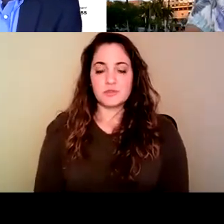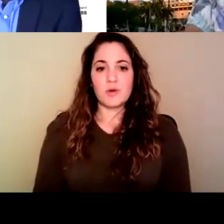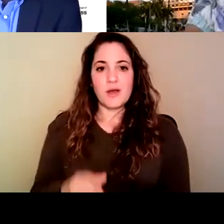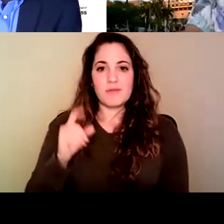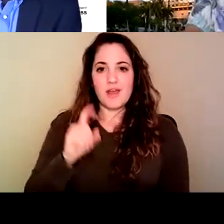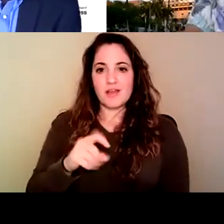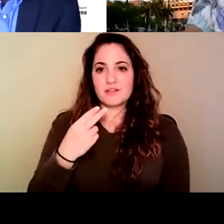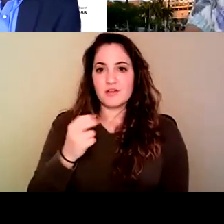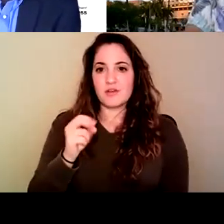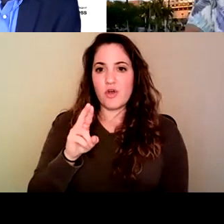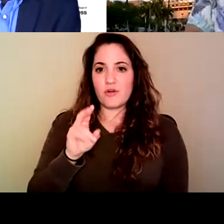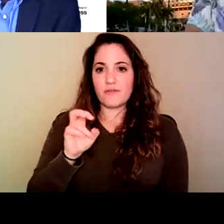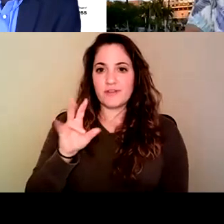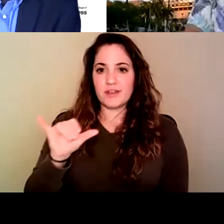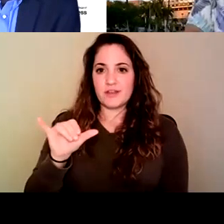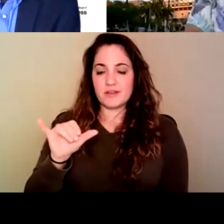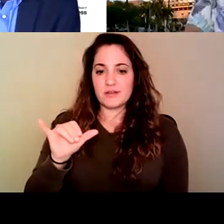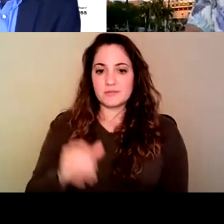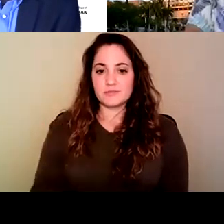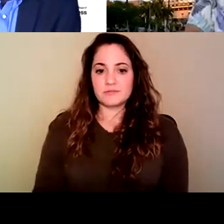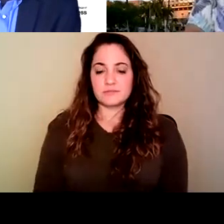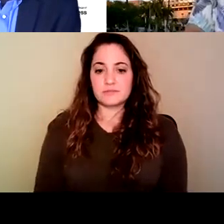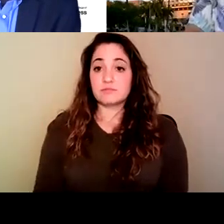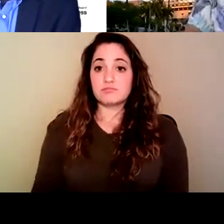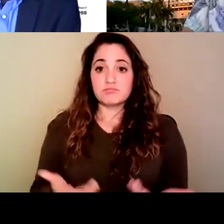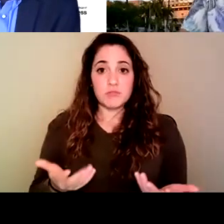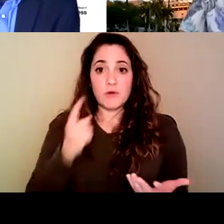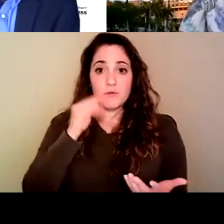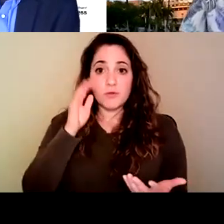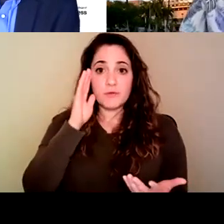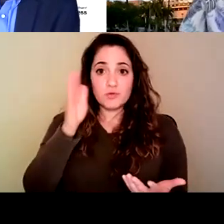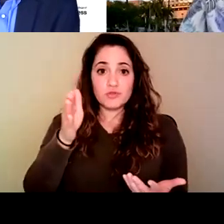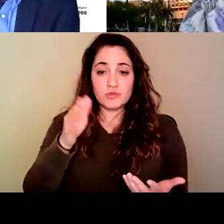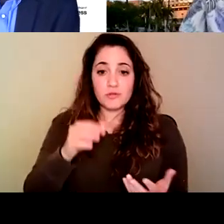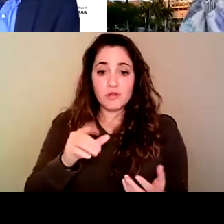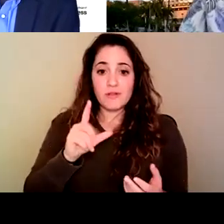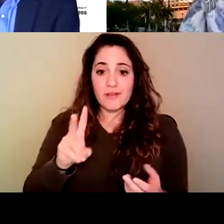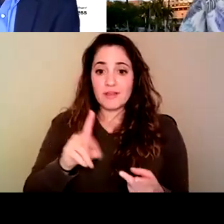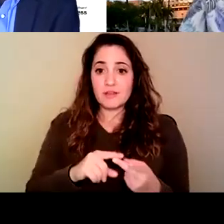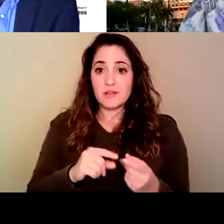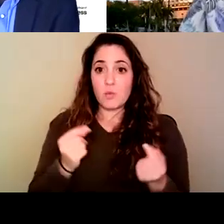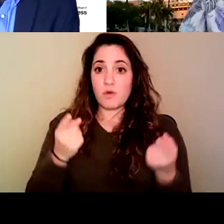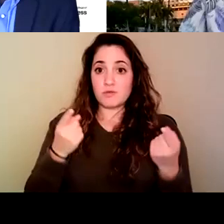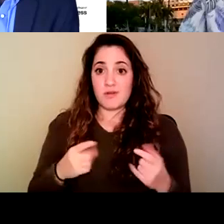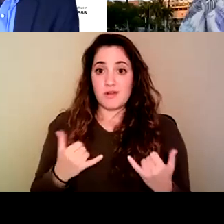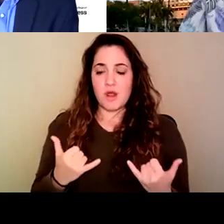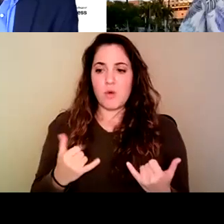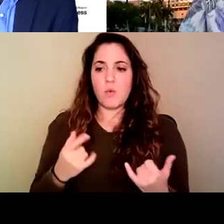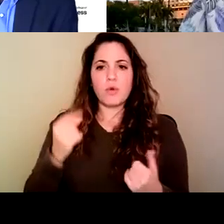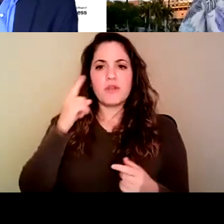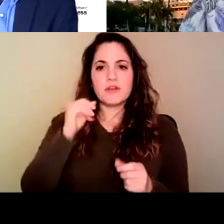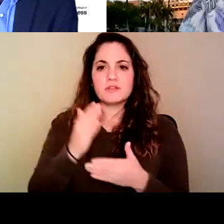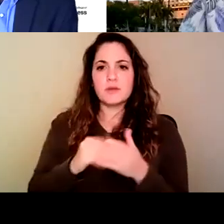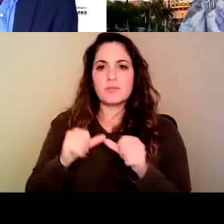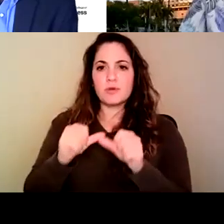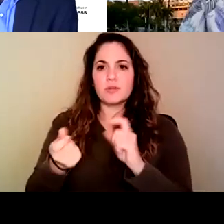Harvey, sort of looking at, looking into the future a little bit and some of the things that have gone on now. What are some long-term changes